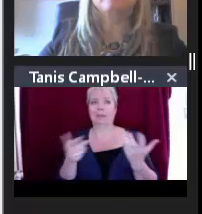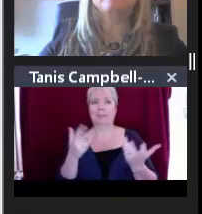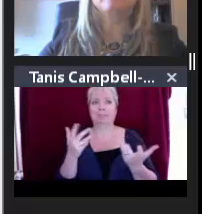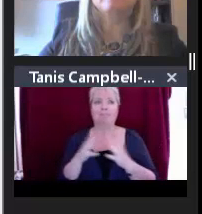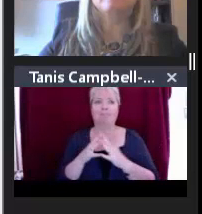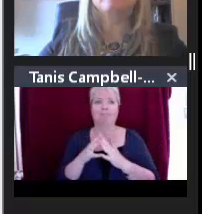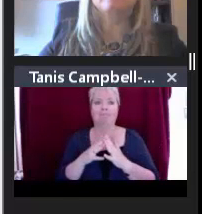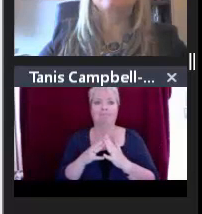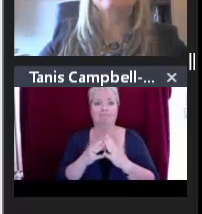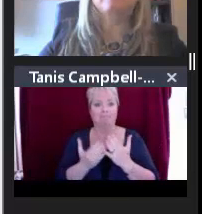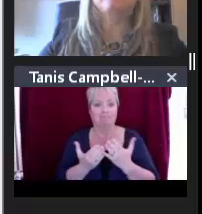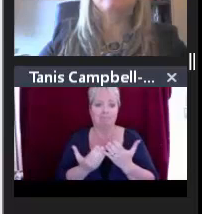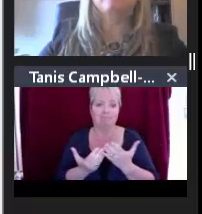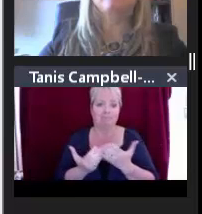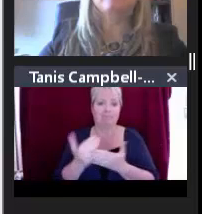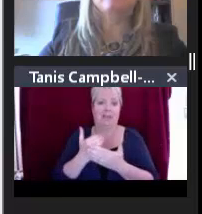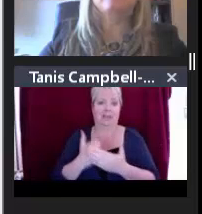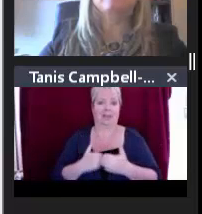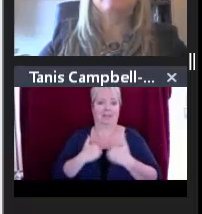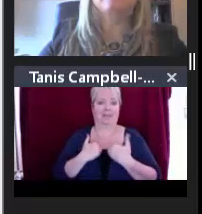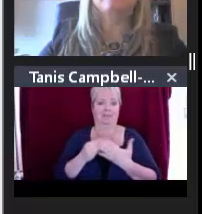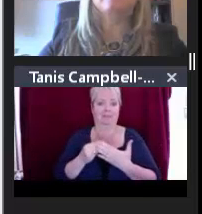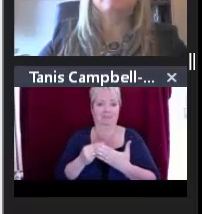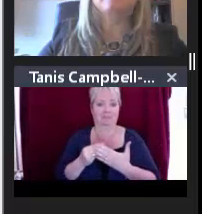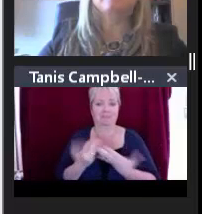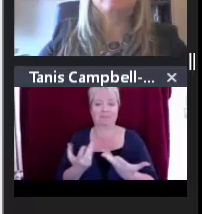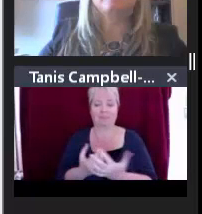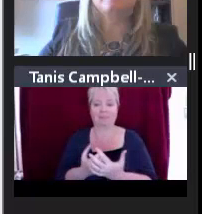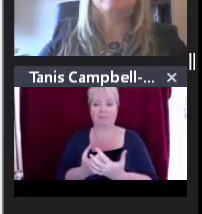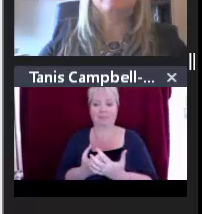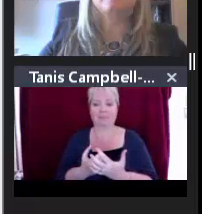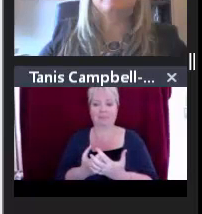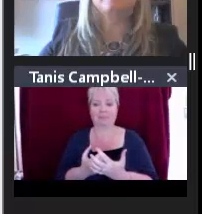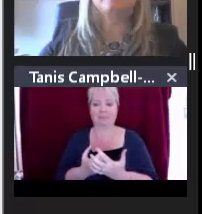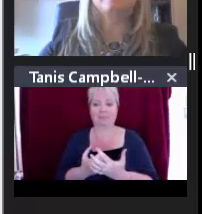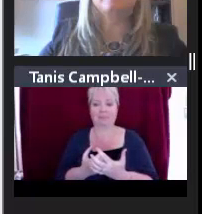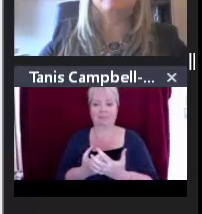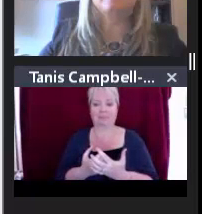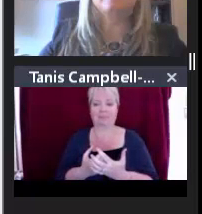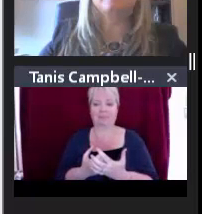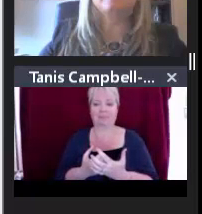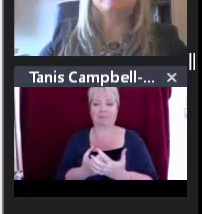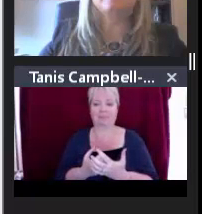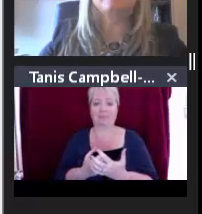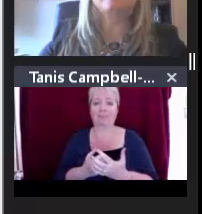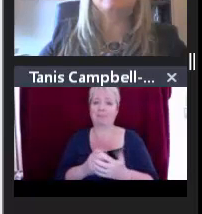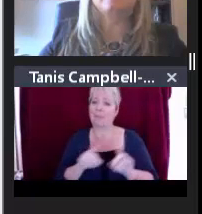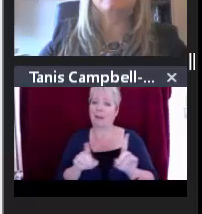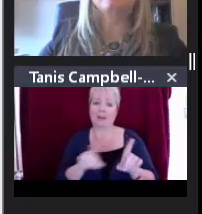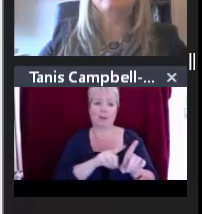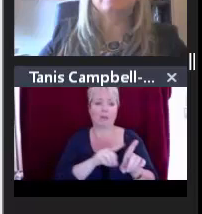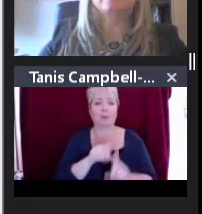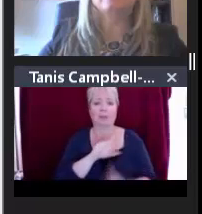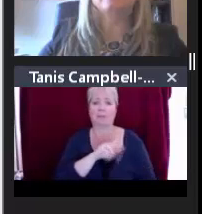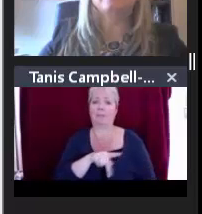make a living with this, but it's, as I said, also been a personal journey, and I